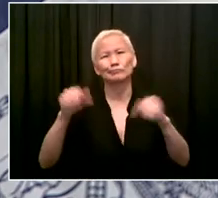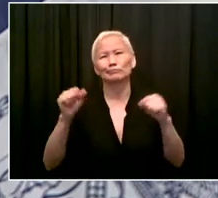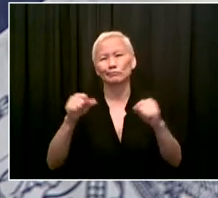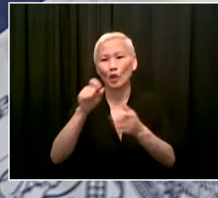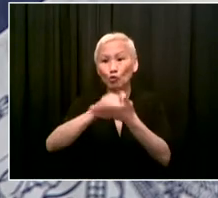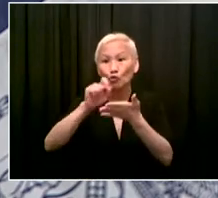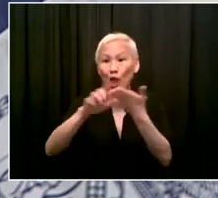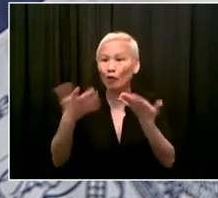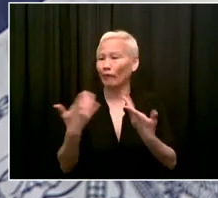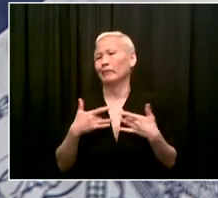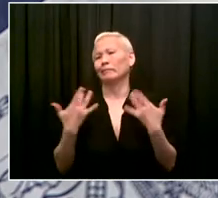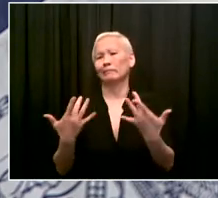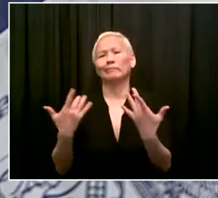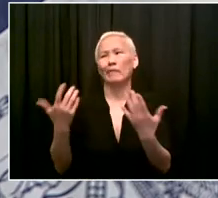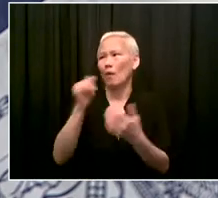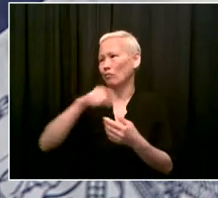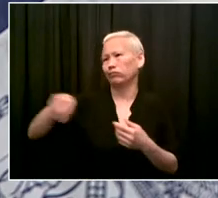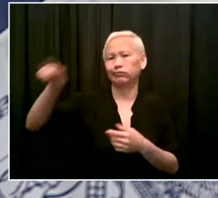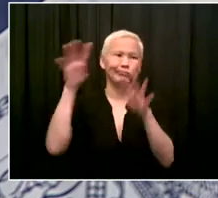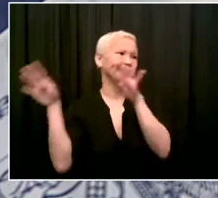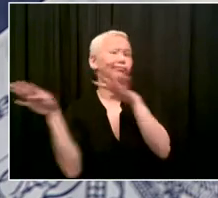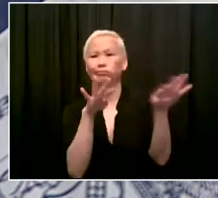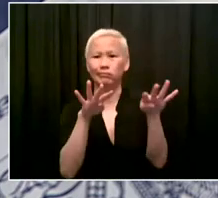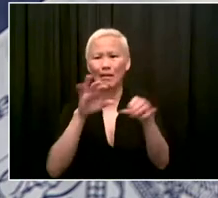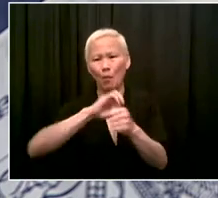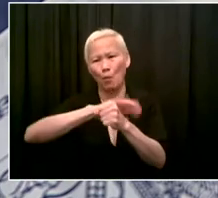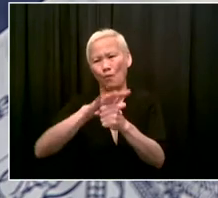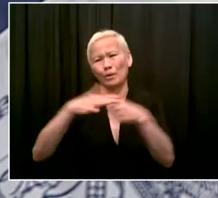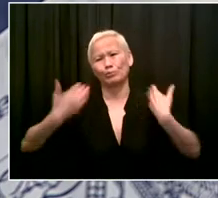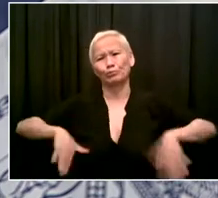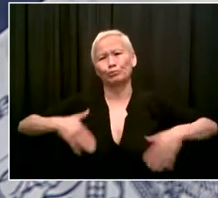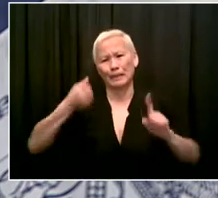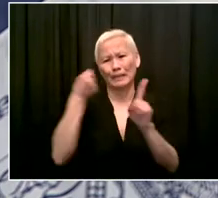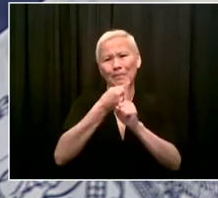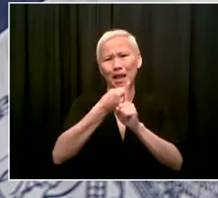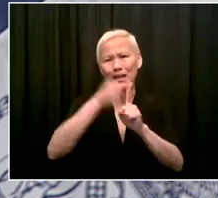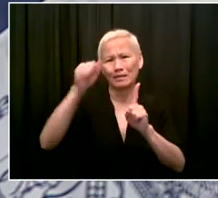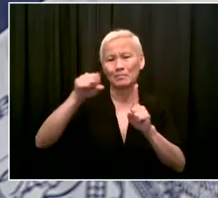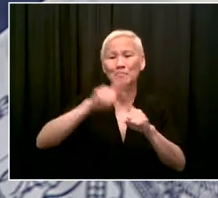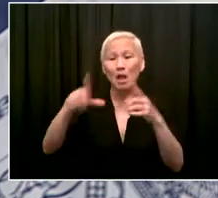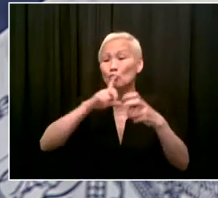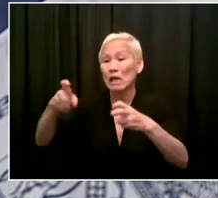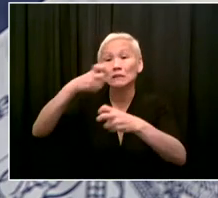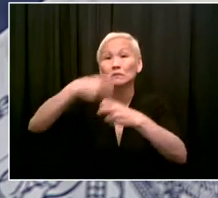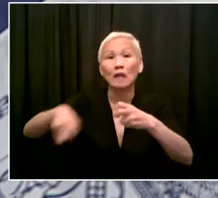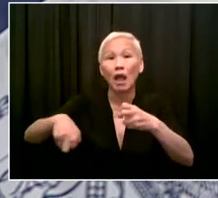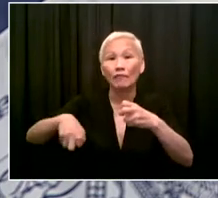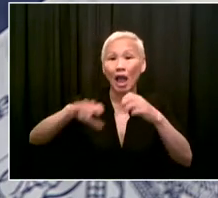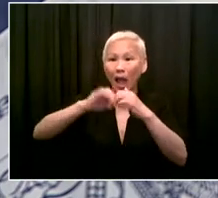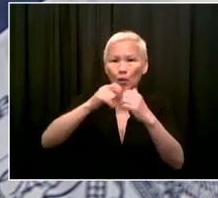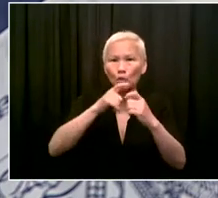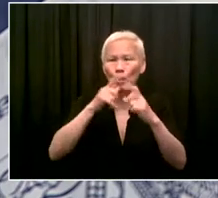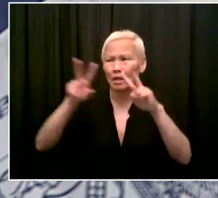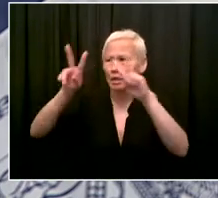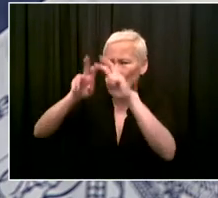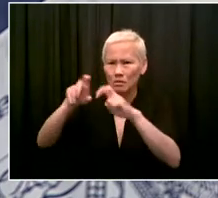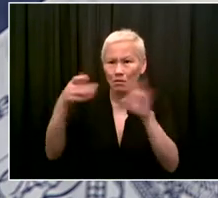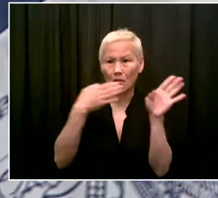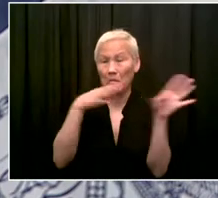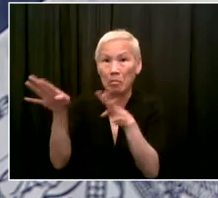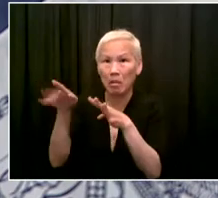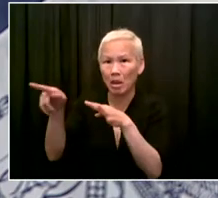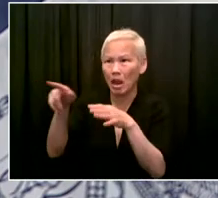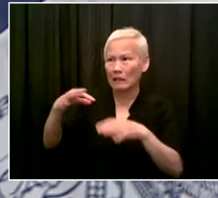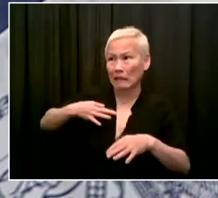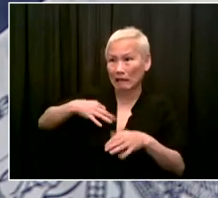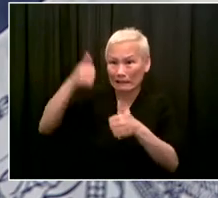candidates. I do think it's really valuable when the public gets to examine candidates. I think when the media goes